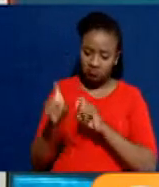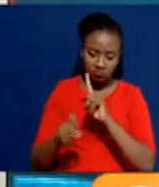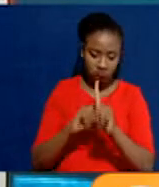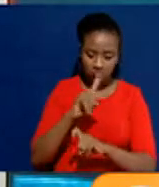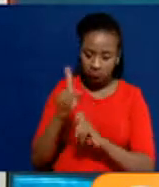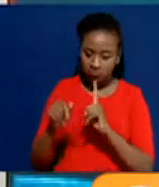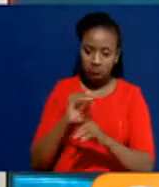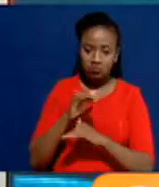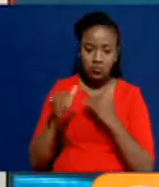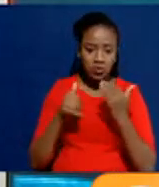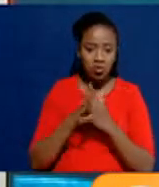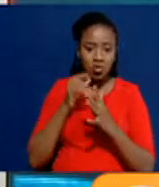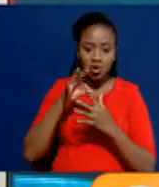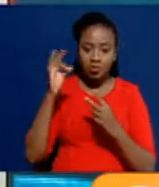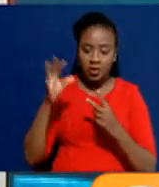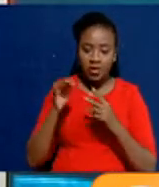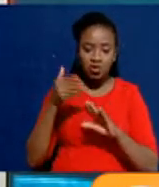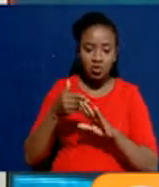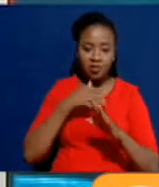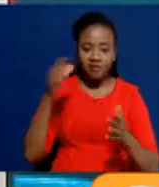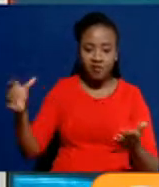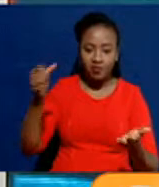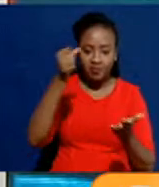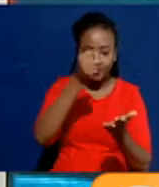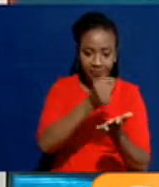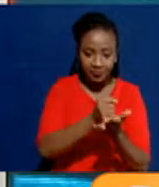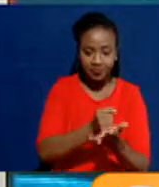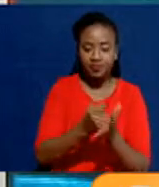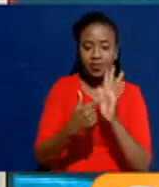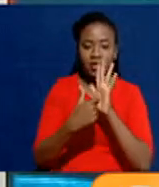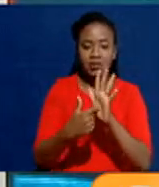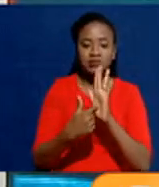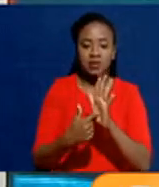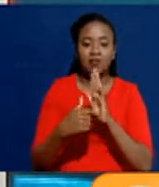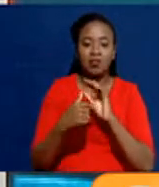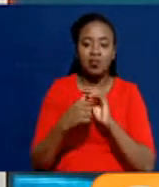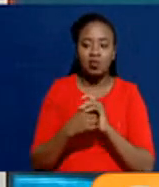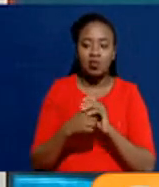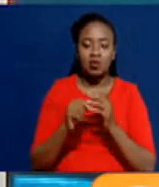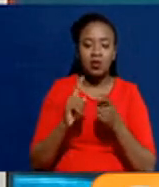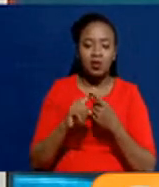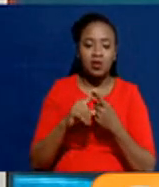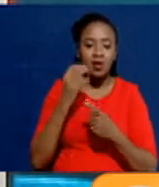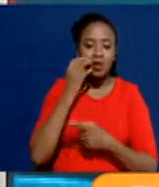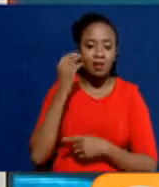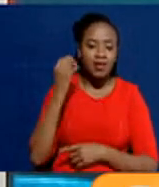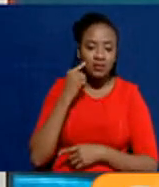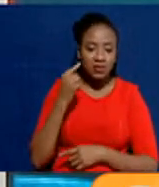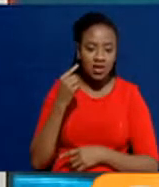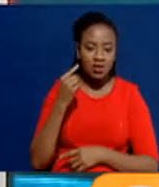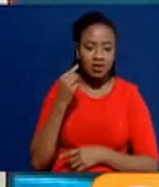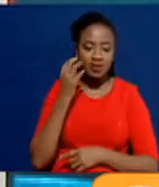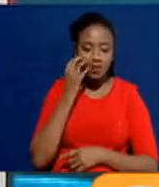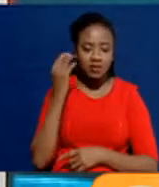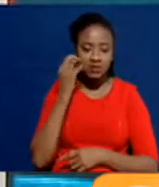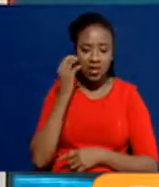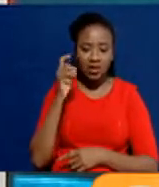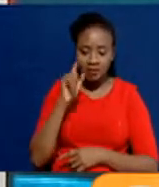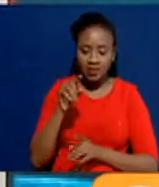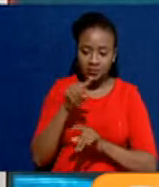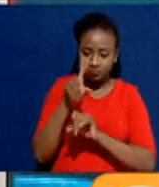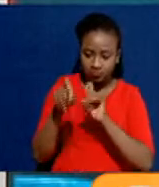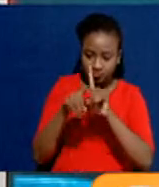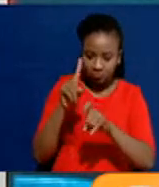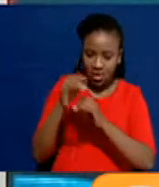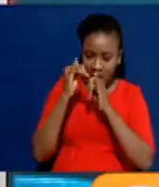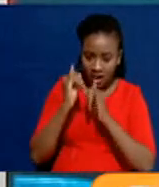nomination before they can be appointed, meaning likes of cabinet secretary Fred Matiang'i for Interior should have been vetted afresh. But they